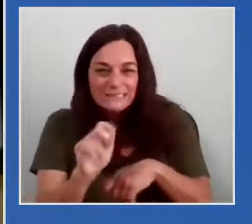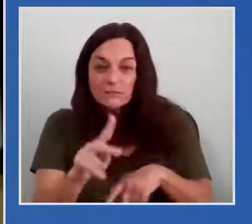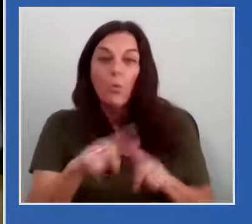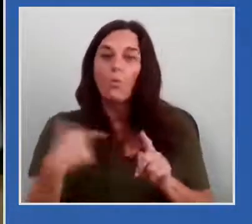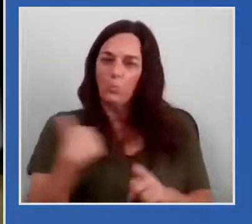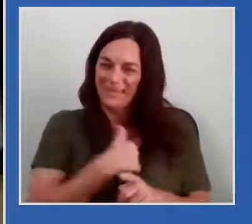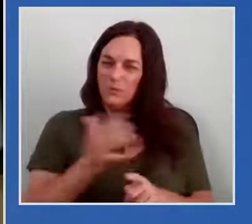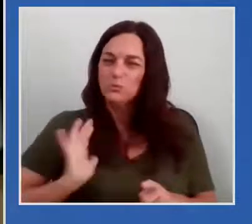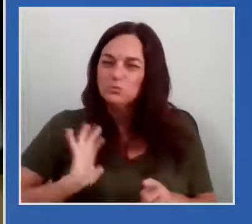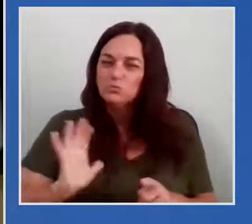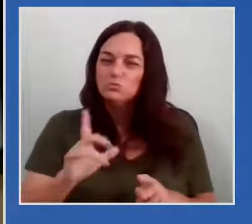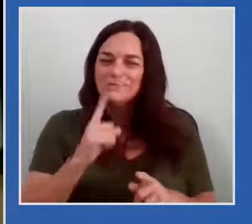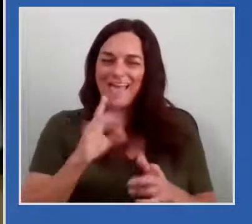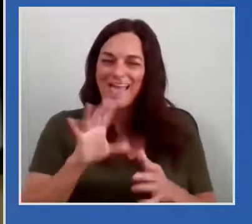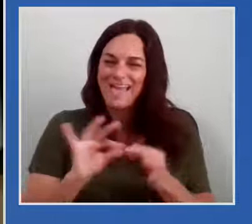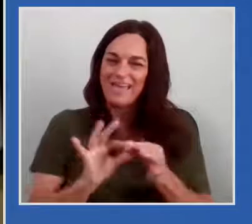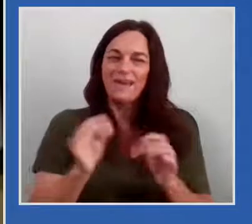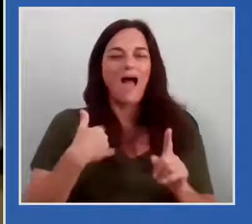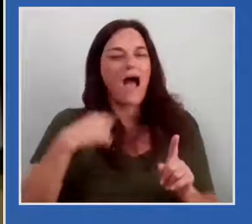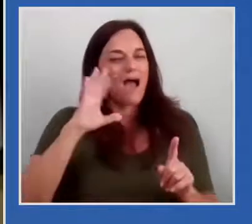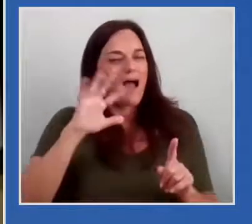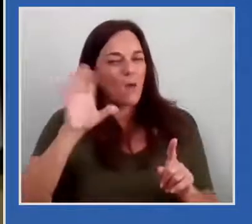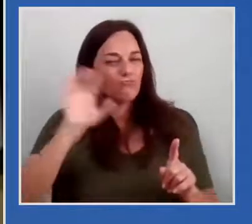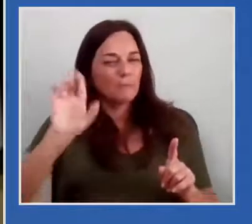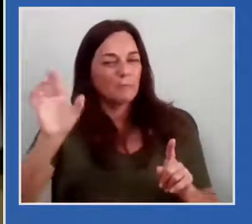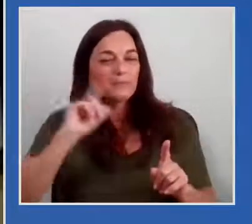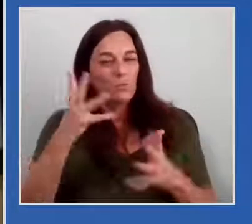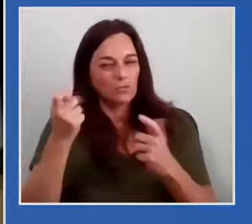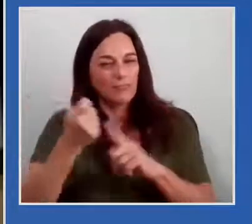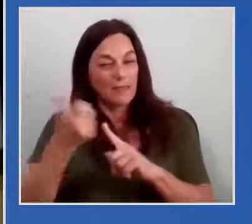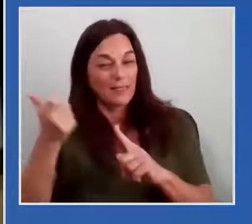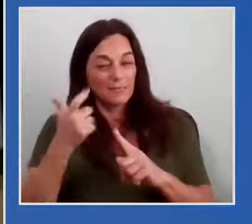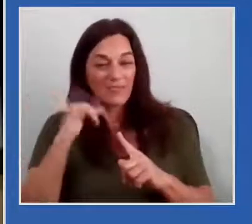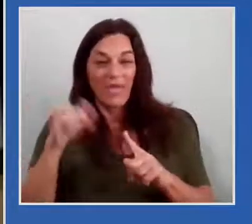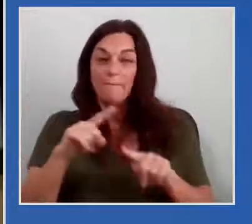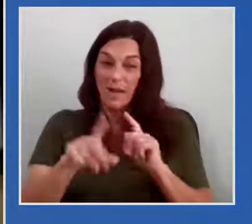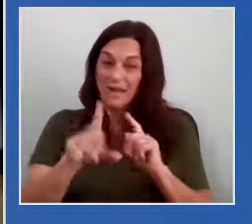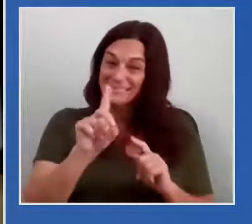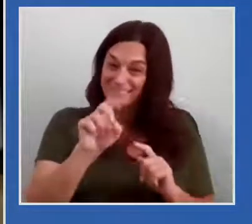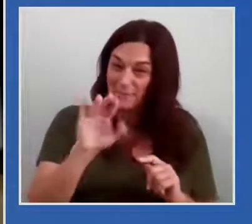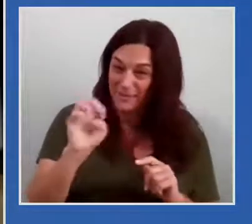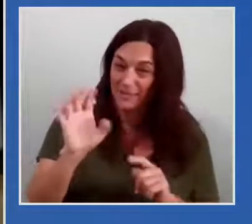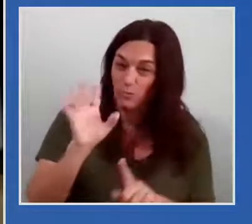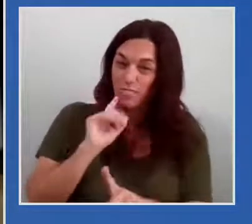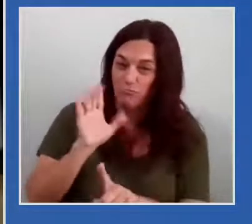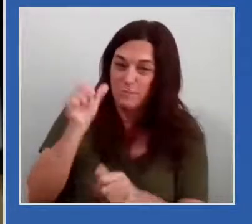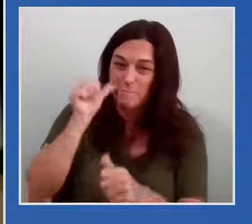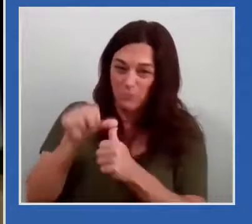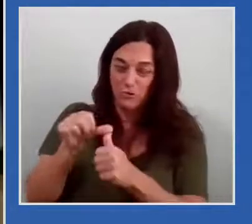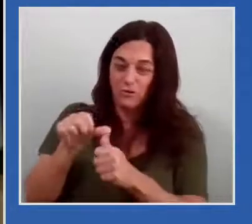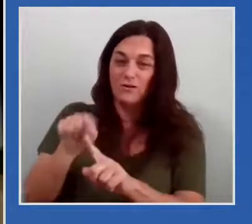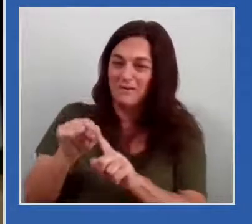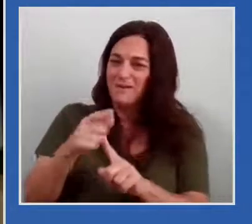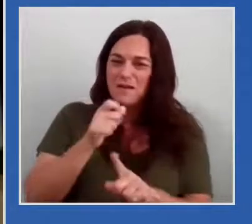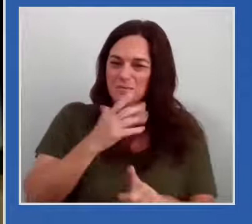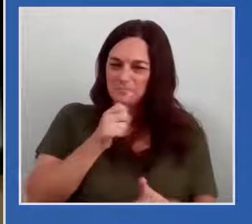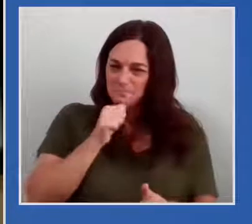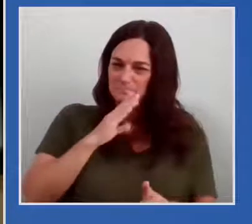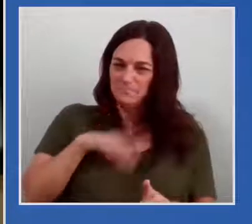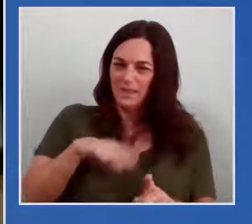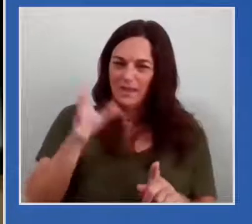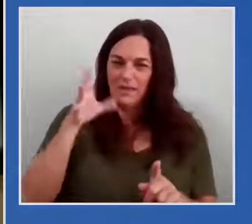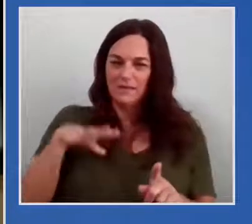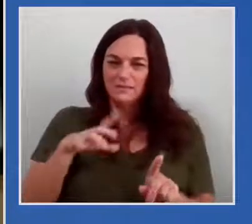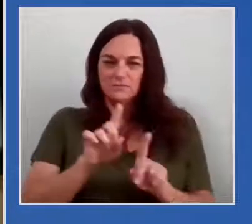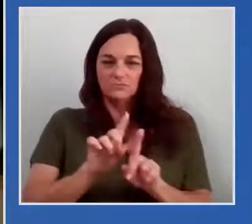say the Republicans want to eliminate it, but remember, Debbie will remember when he's not a bad guy in terms of his personality, but